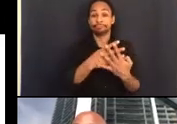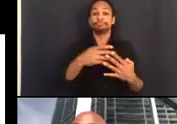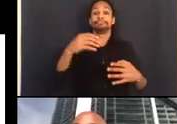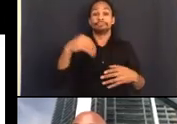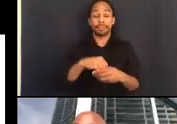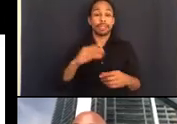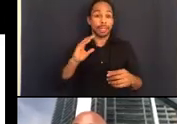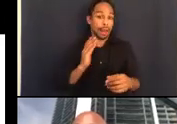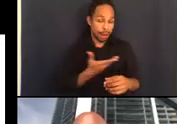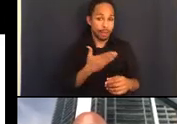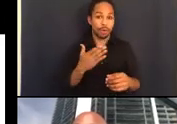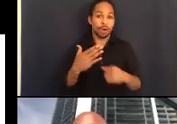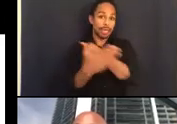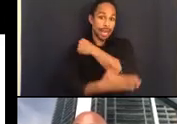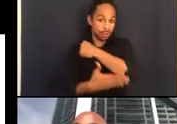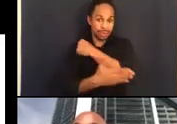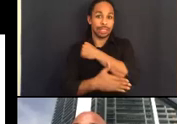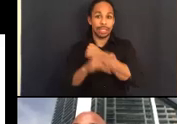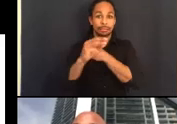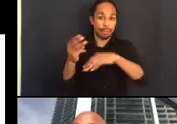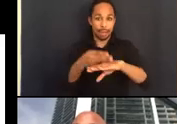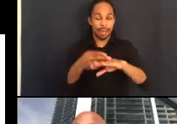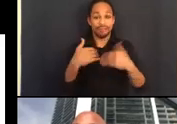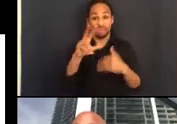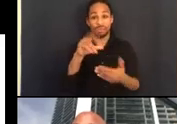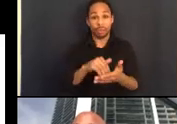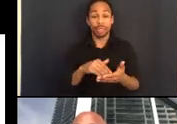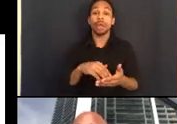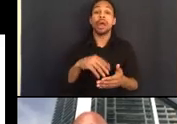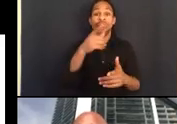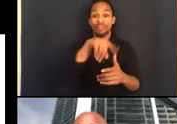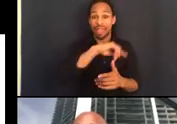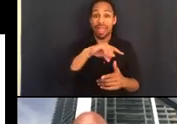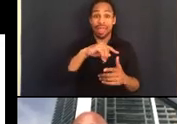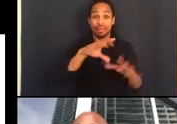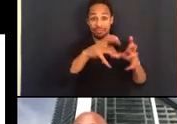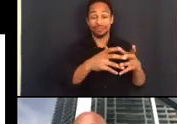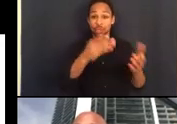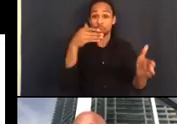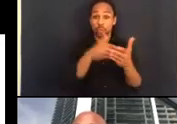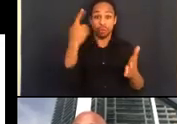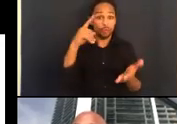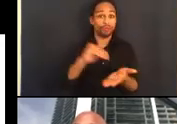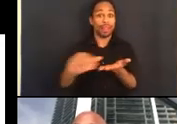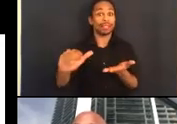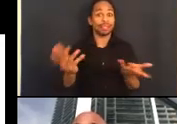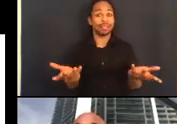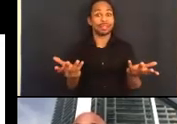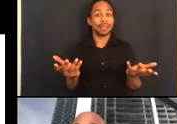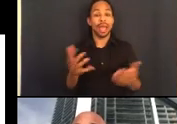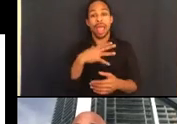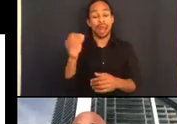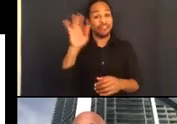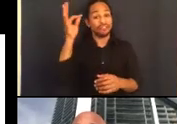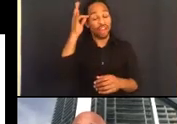County, there are 3,000, they have sued for release. And a federal judge actually asked